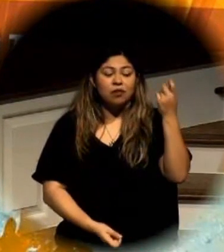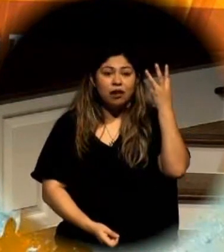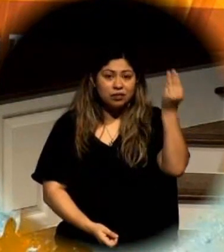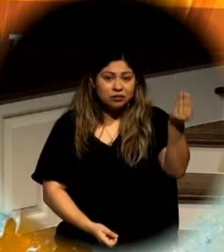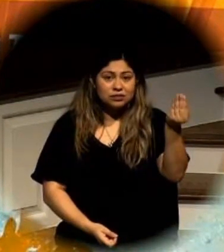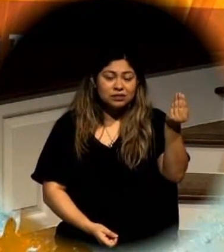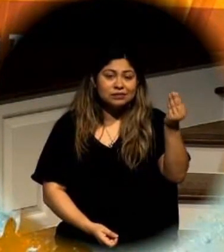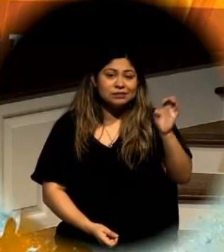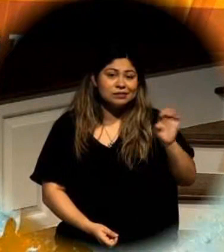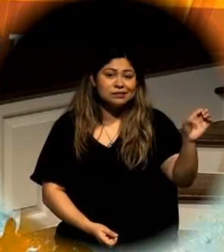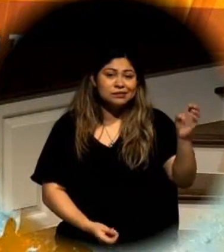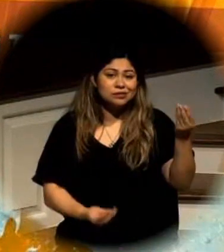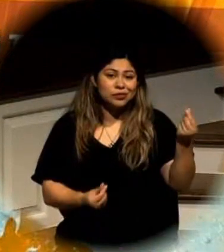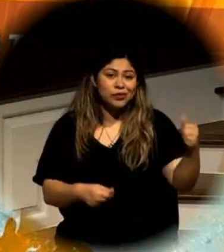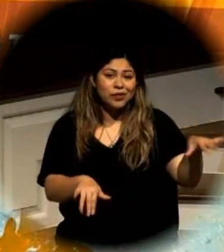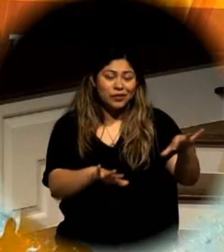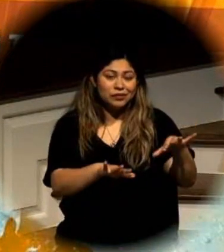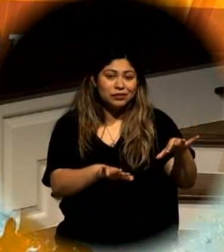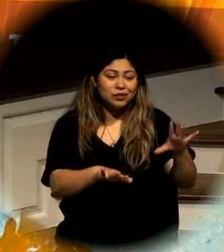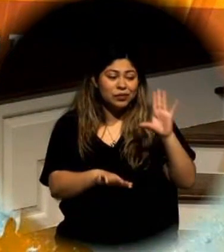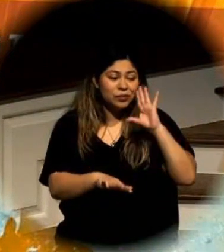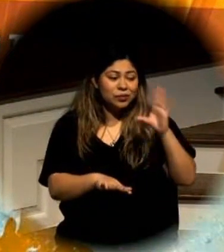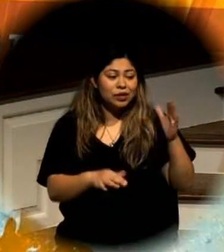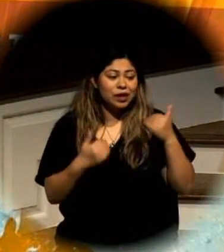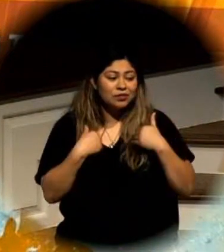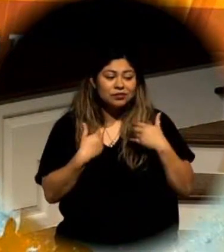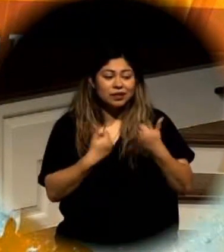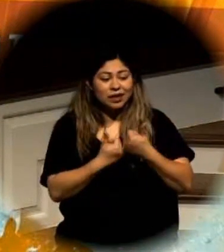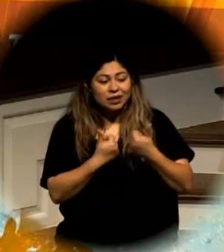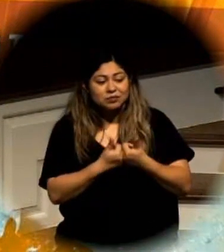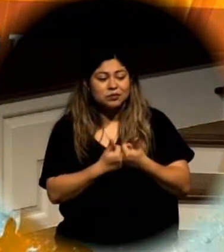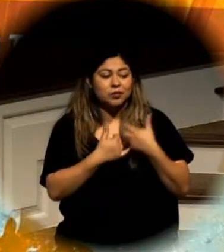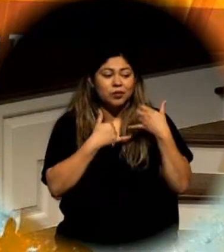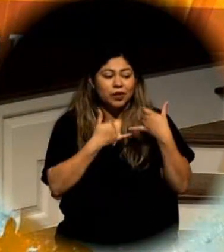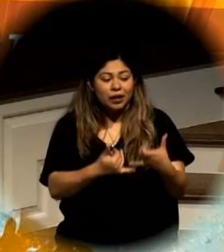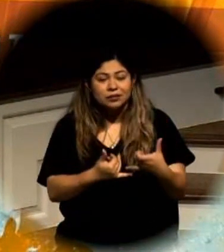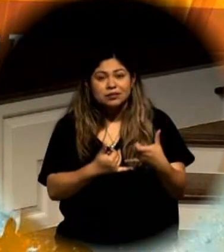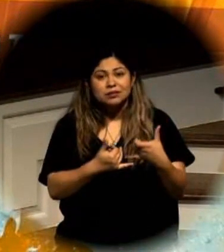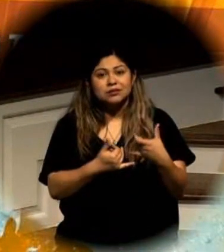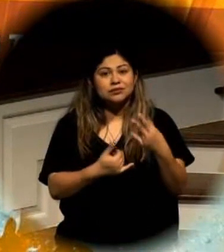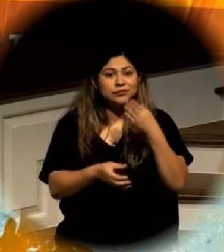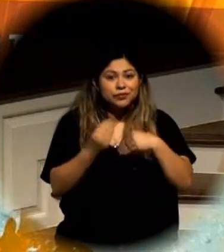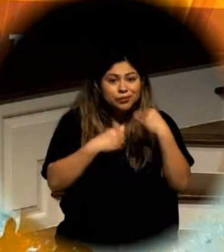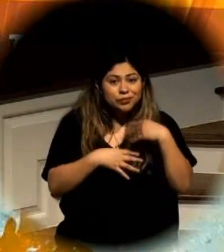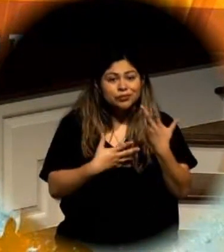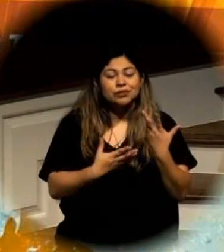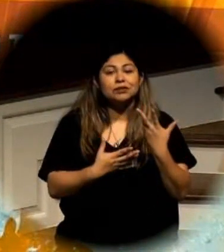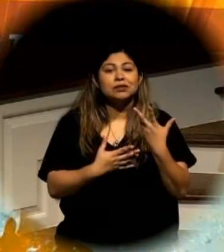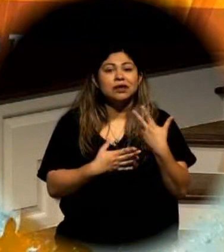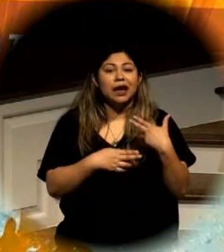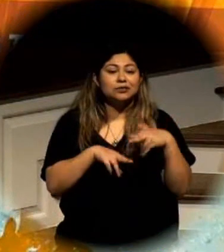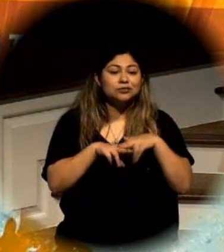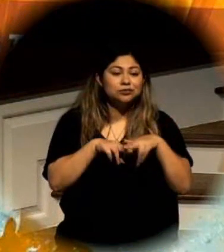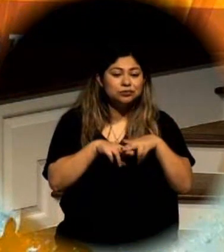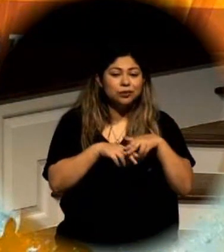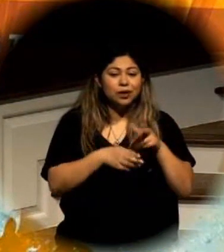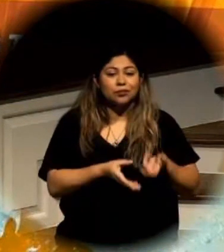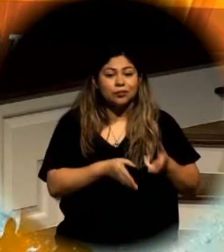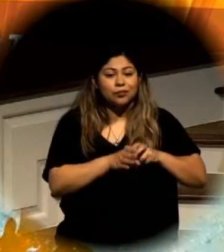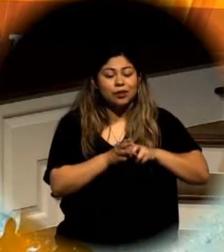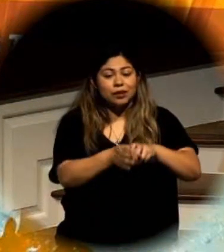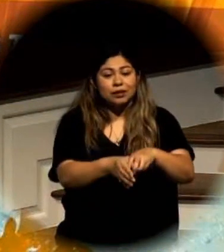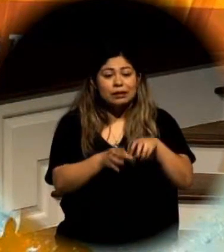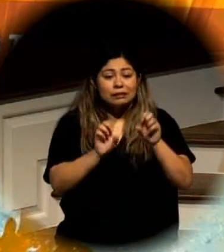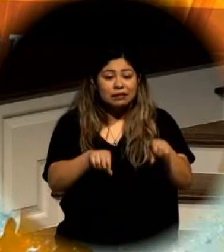the East Lawn. There will be inflatables, carnival games, candy, train rides, and more. You can also help by bringing